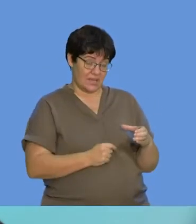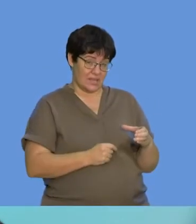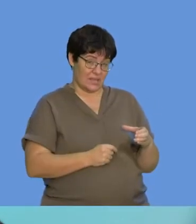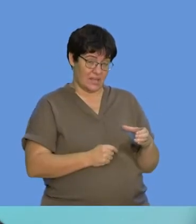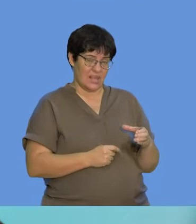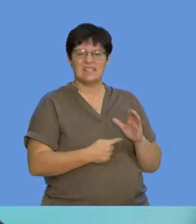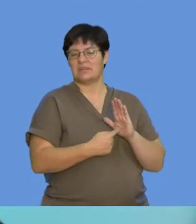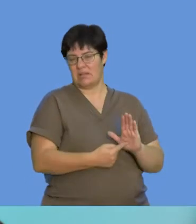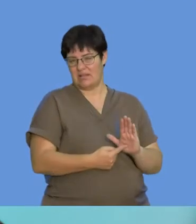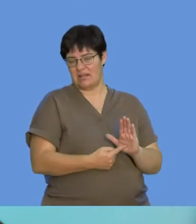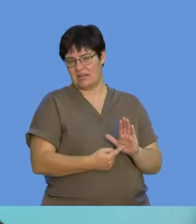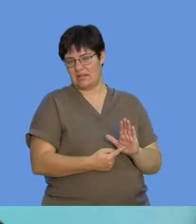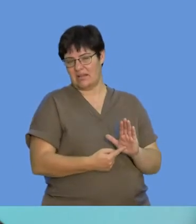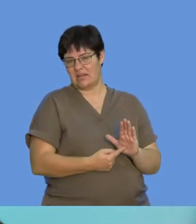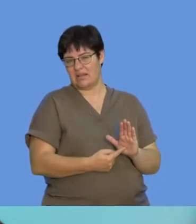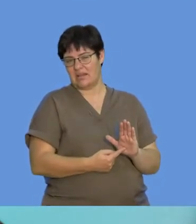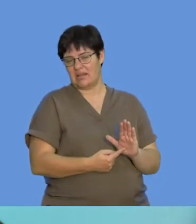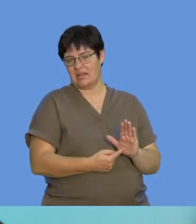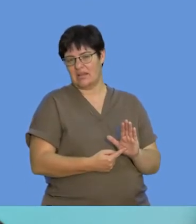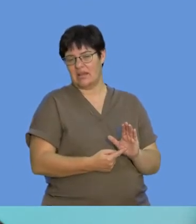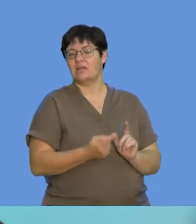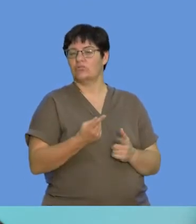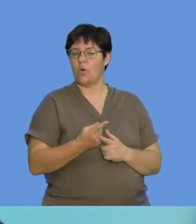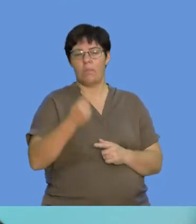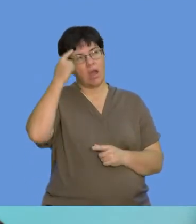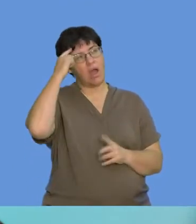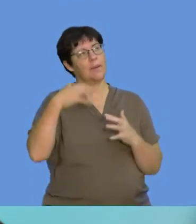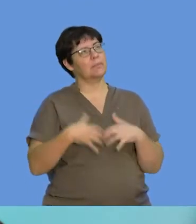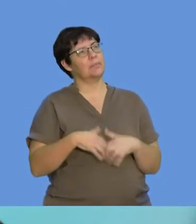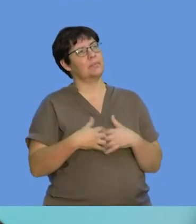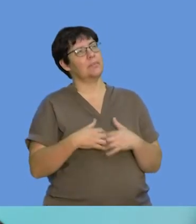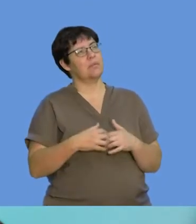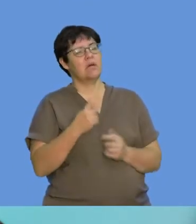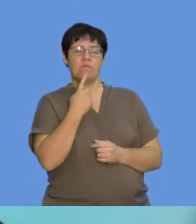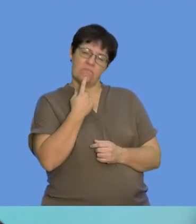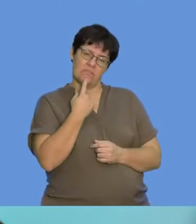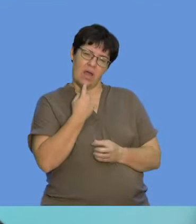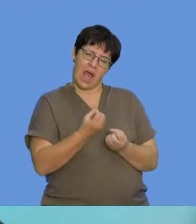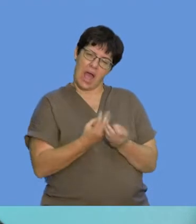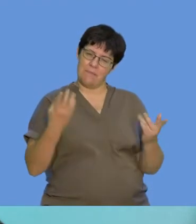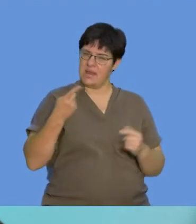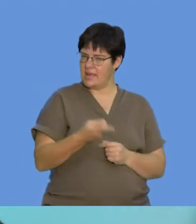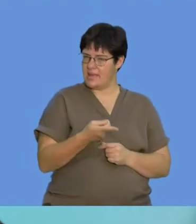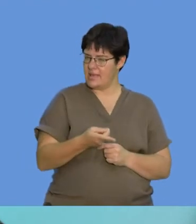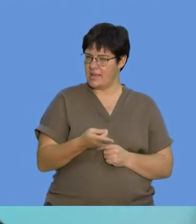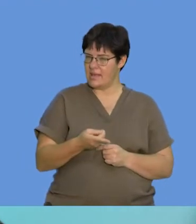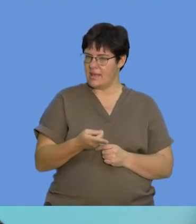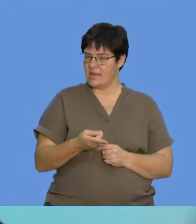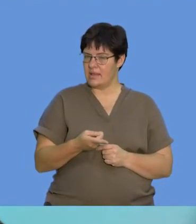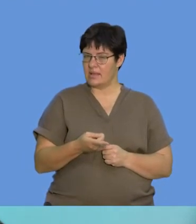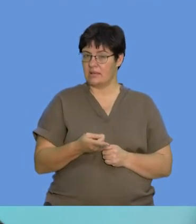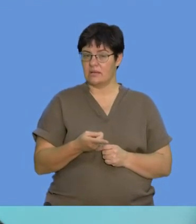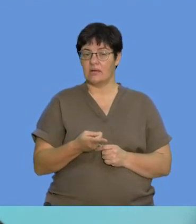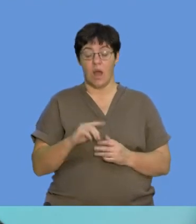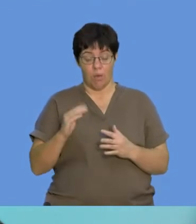a glass of water as a sample, or just to, to give us something to think about in terms of